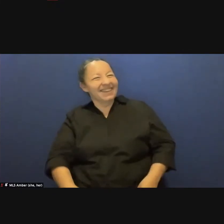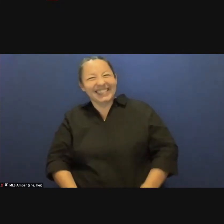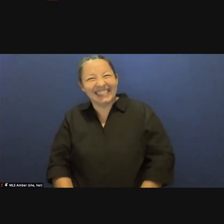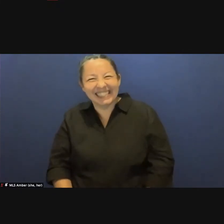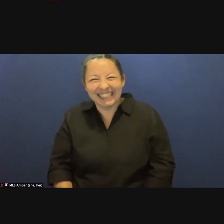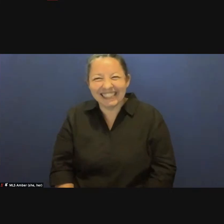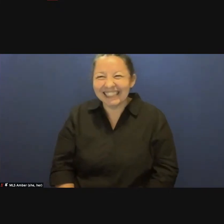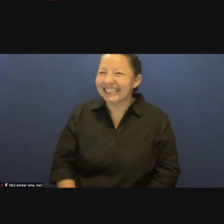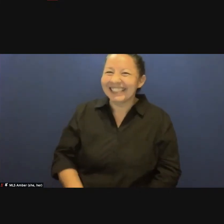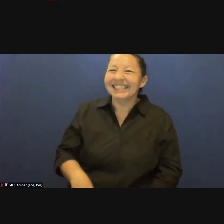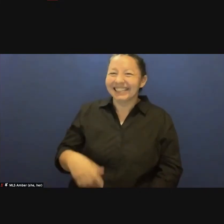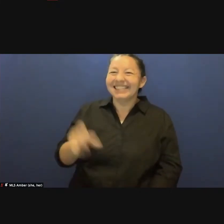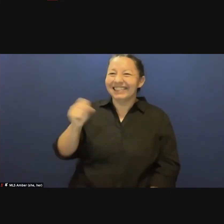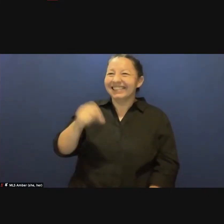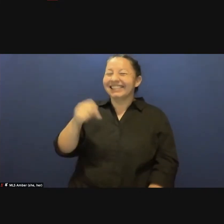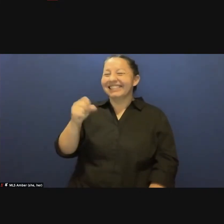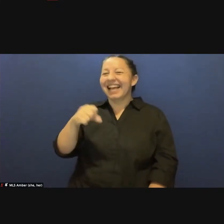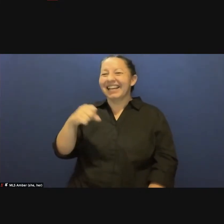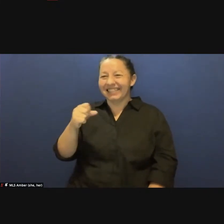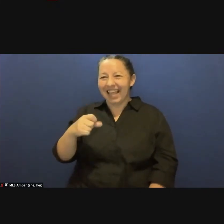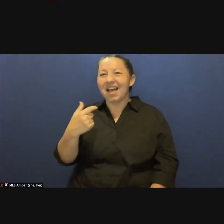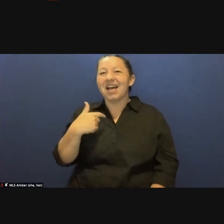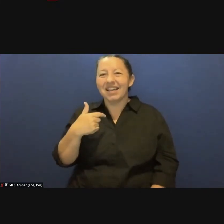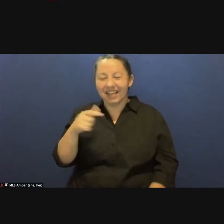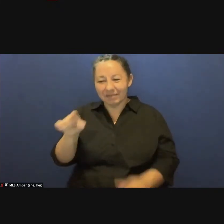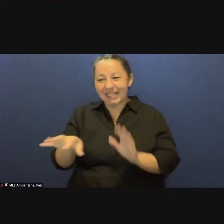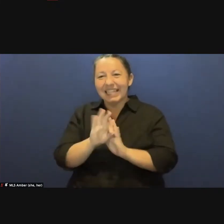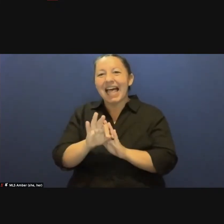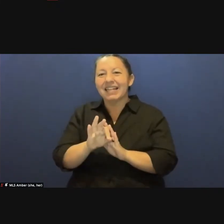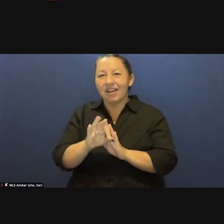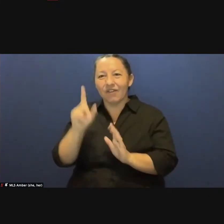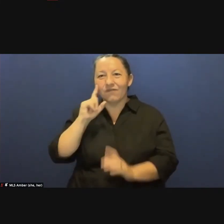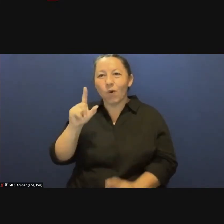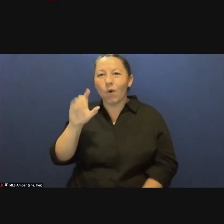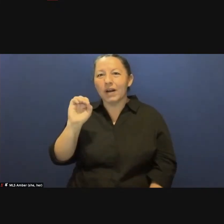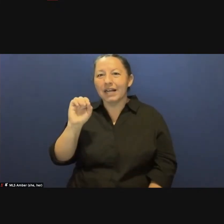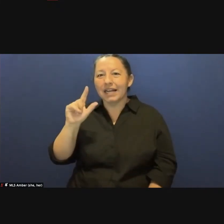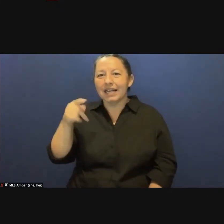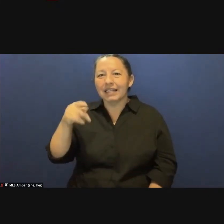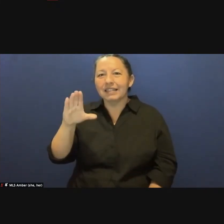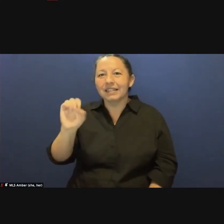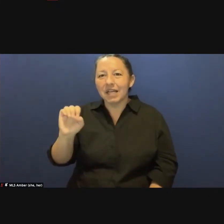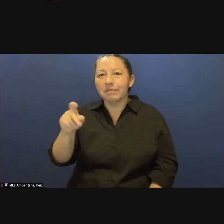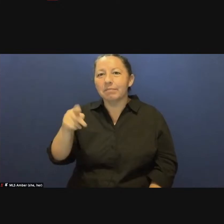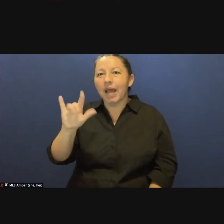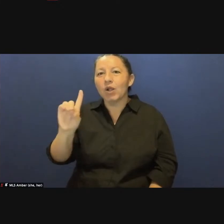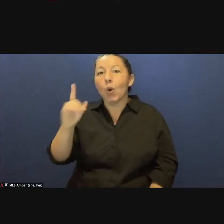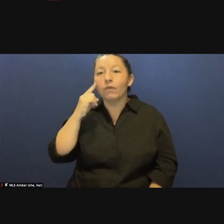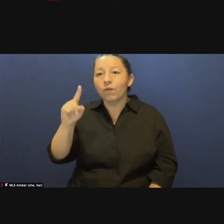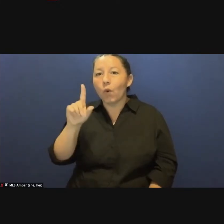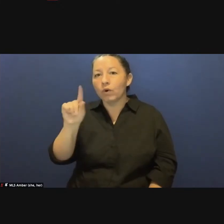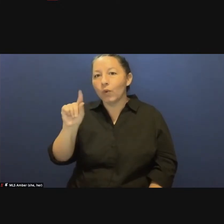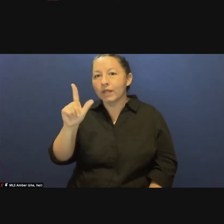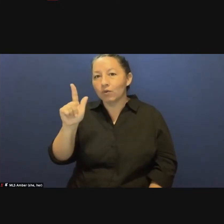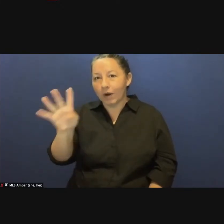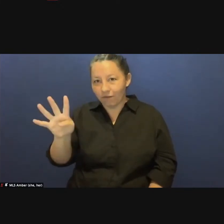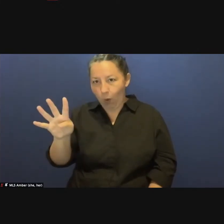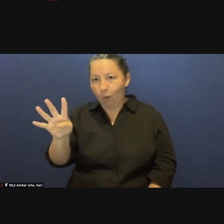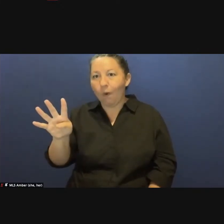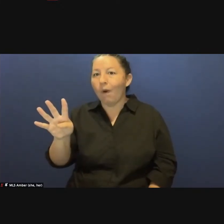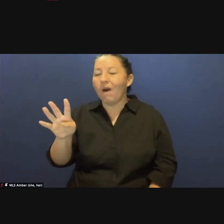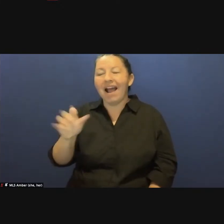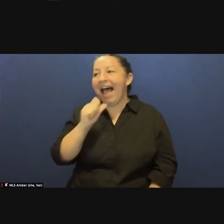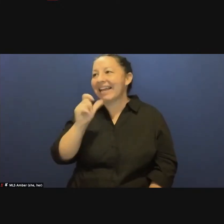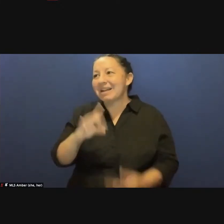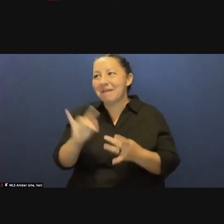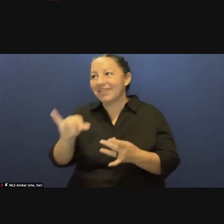it has been selected for Eclipse as Eclipse payload for 2024. And I simply didn't mention it